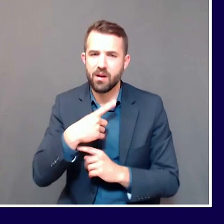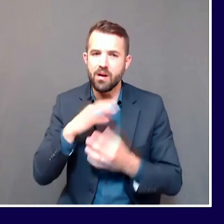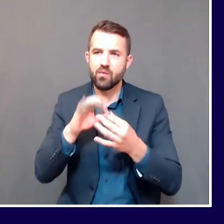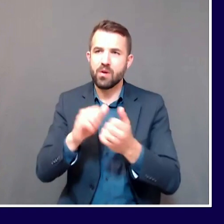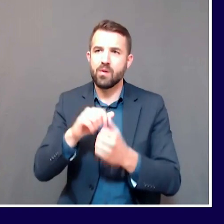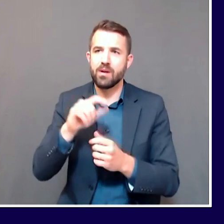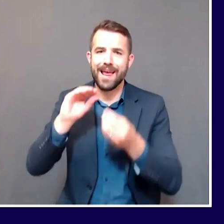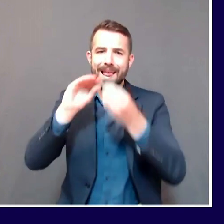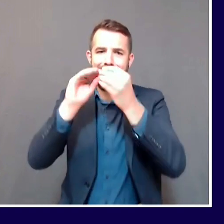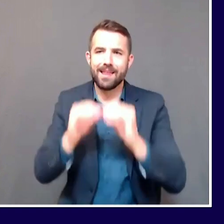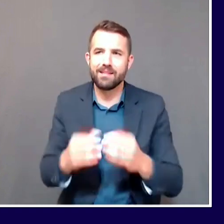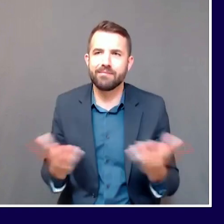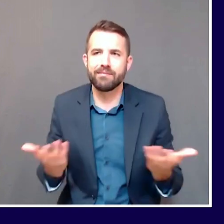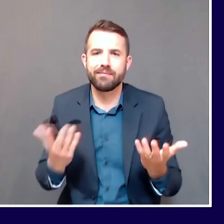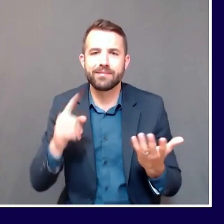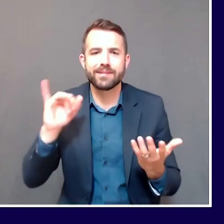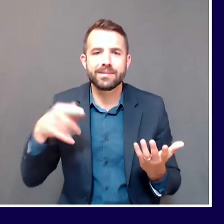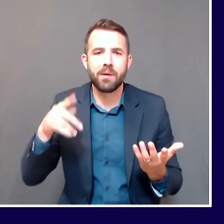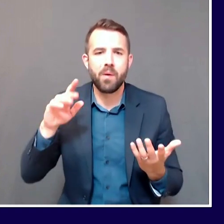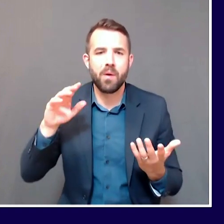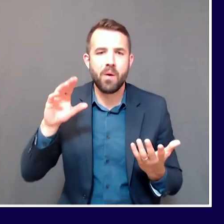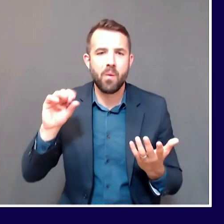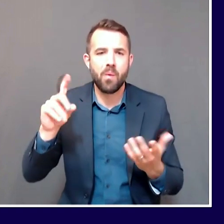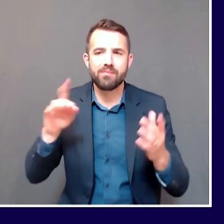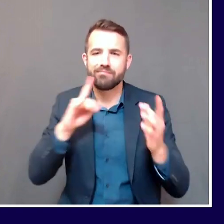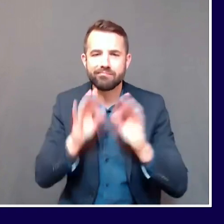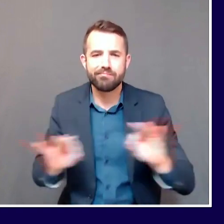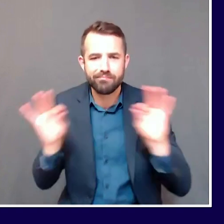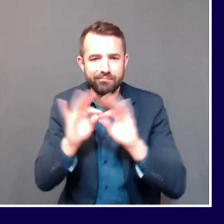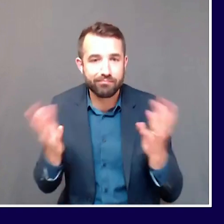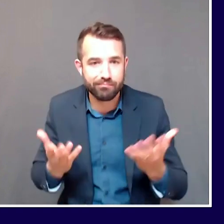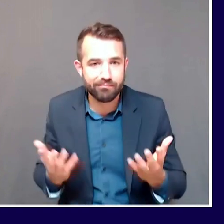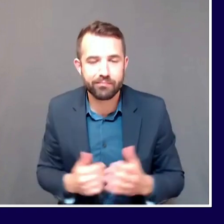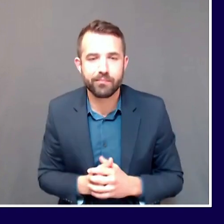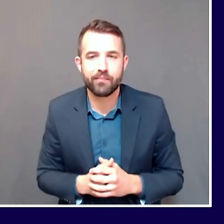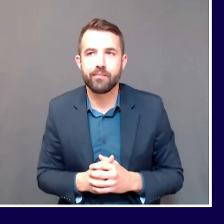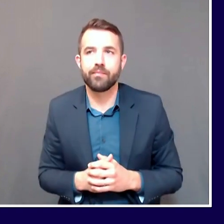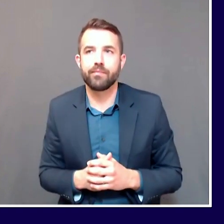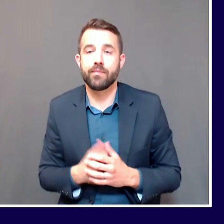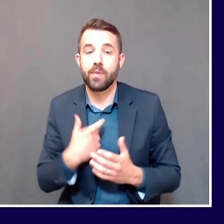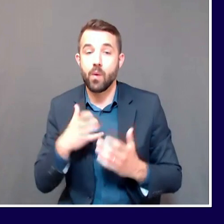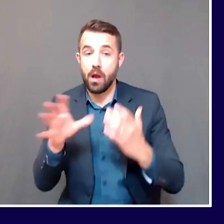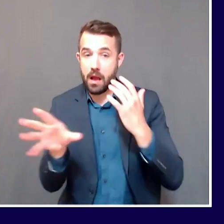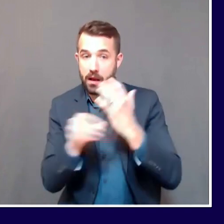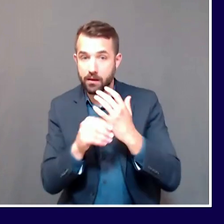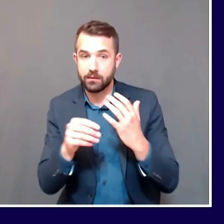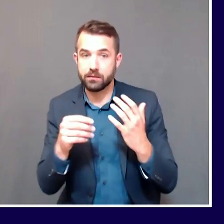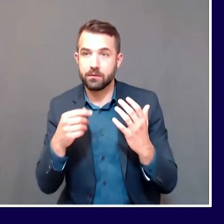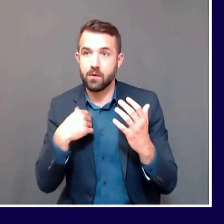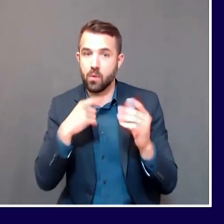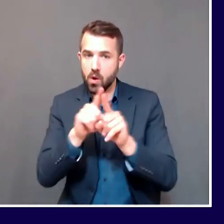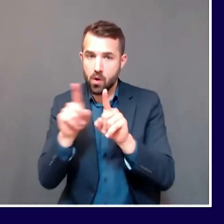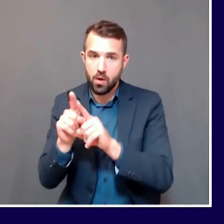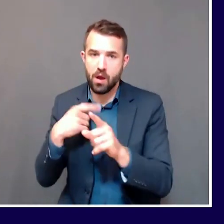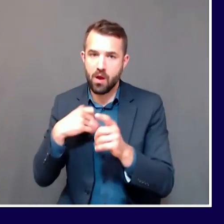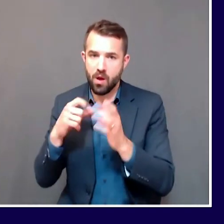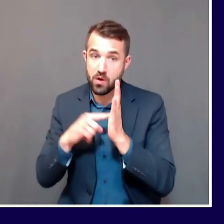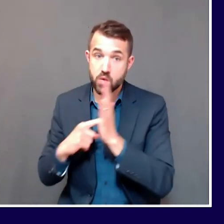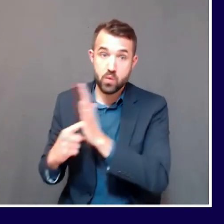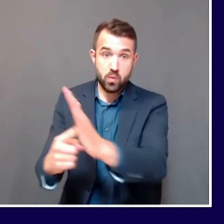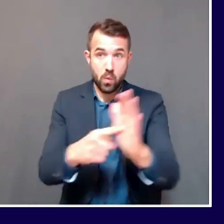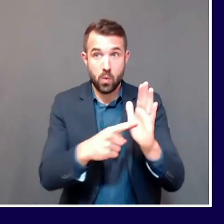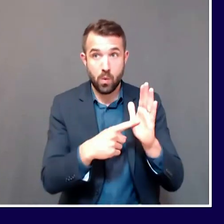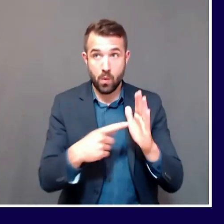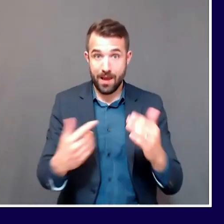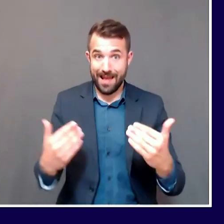many other reasons, Caitlin, we also, of course, just want to be transparent with the data that we've got. When we've got